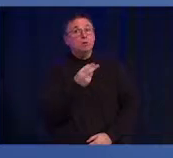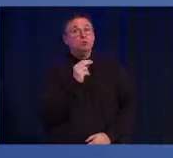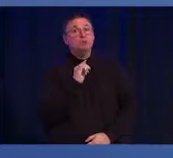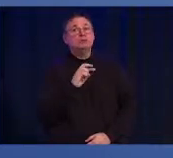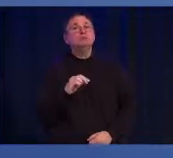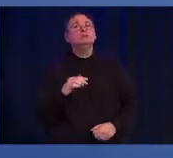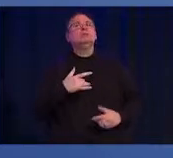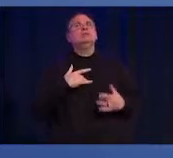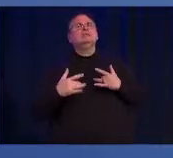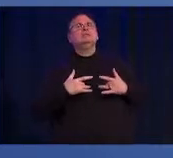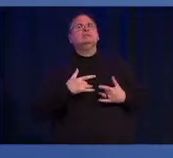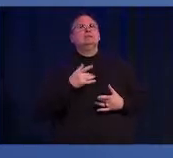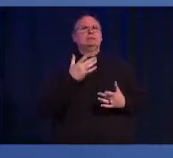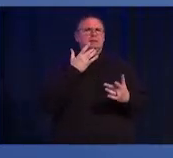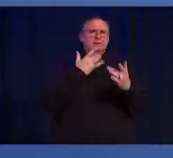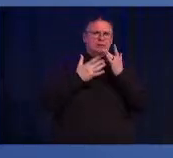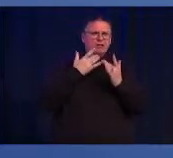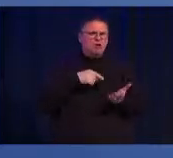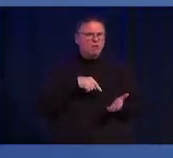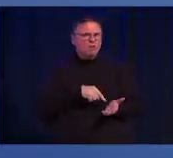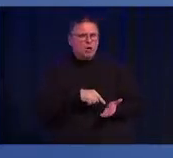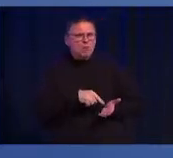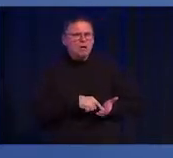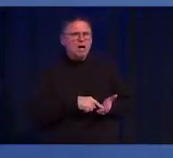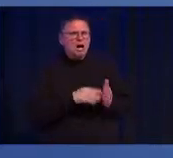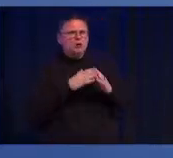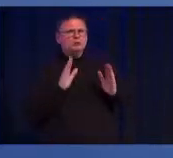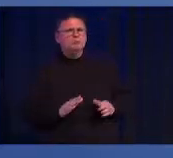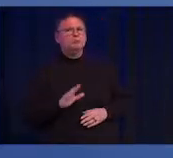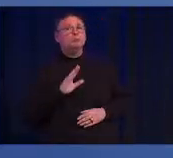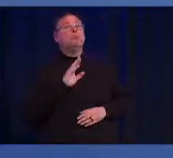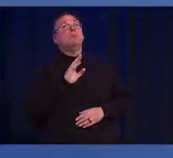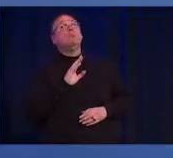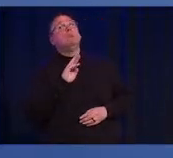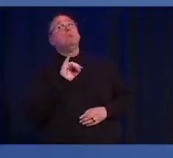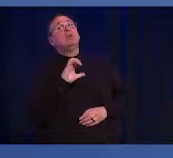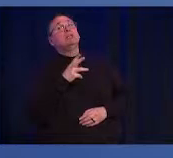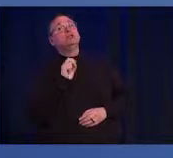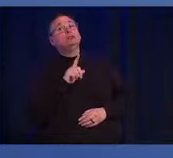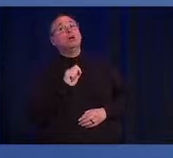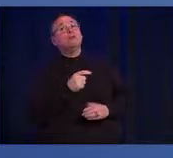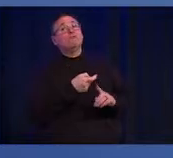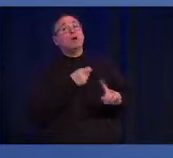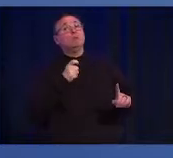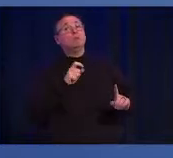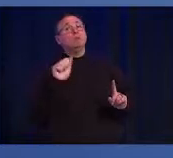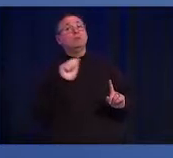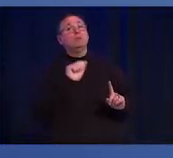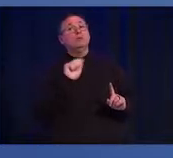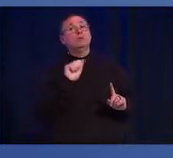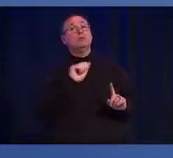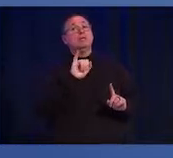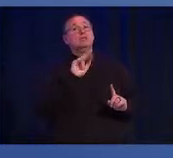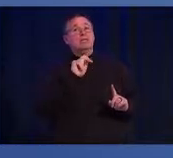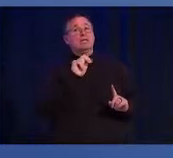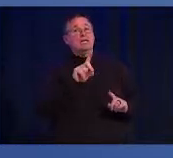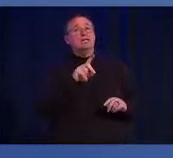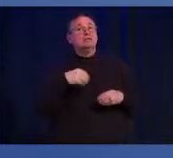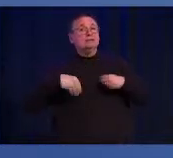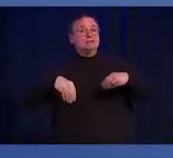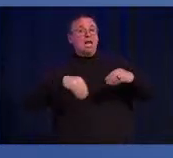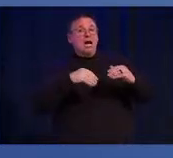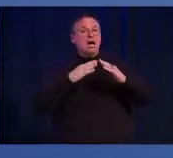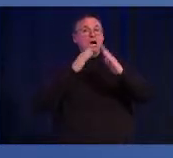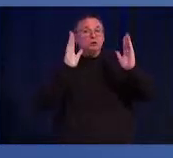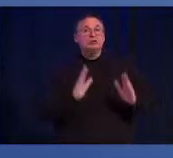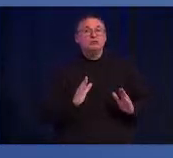housing. Michelle, a resident of Anderson who works in real estate, says, "We currently have a shortage of affordable houses and have not